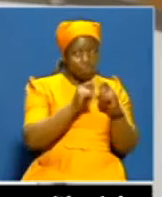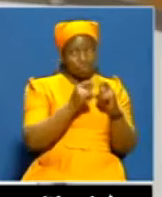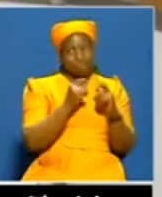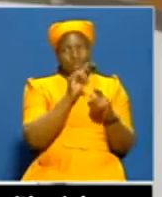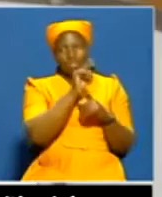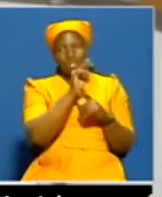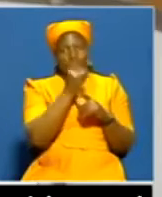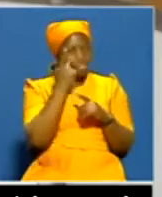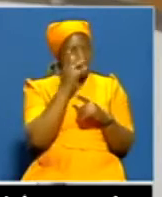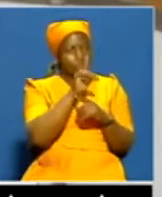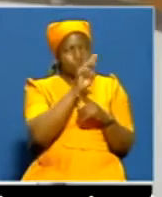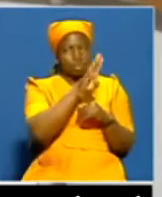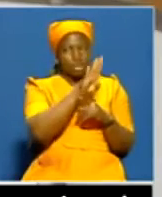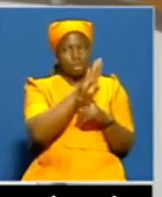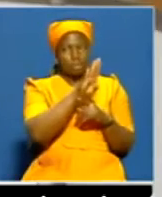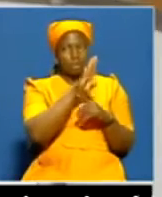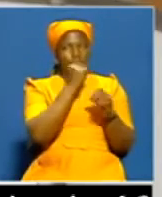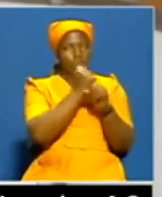on Team Kenya's